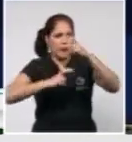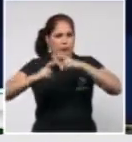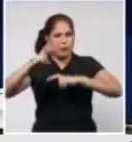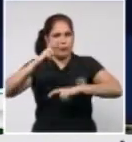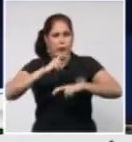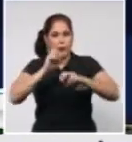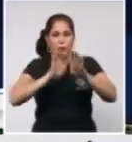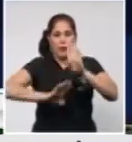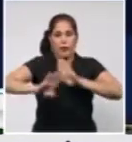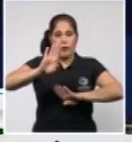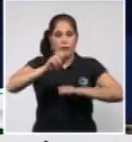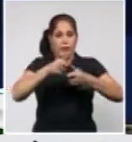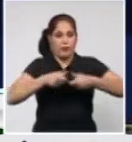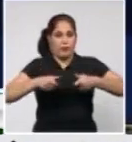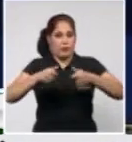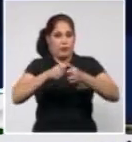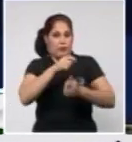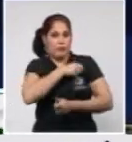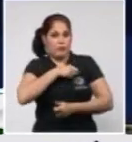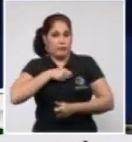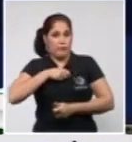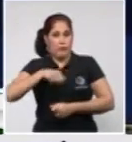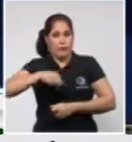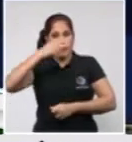339 in the Civil Defense Laboratories,